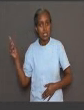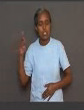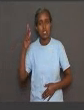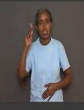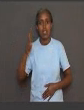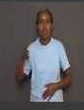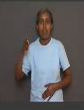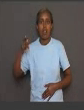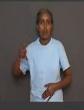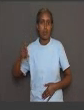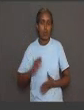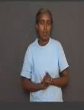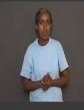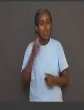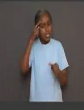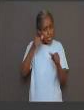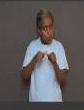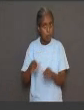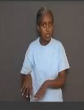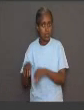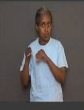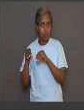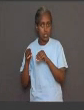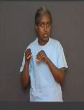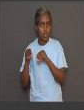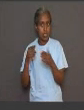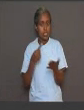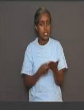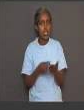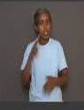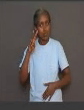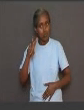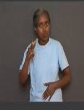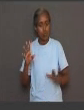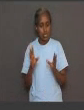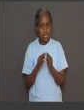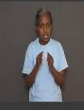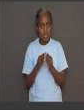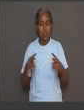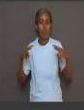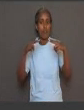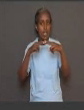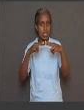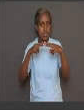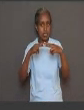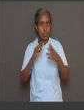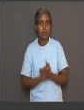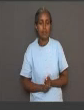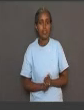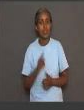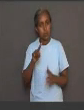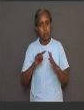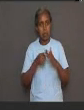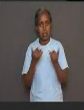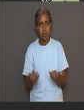hyperbola. Remember, students, that there are 2 sets of vertices. You may